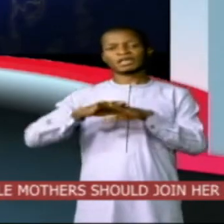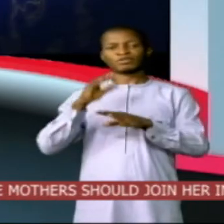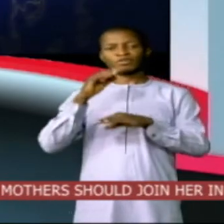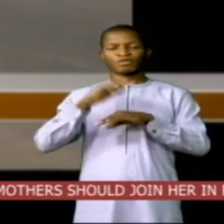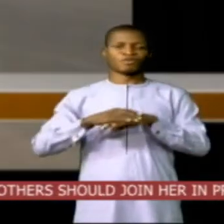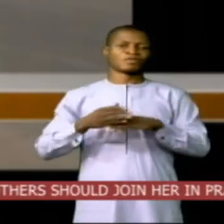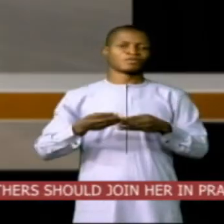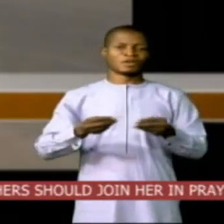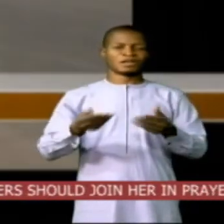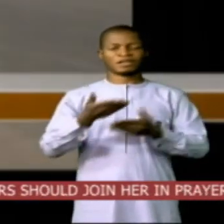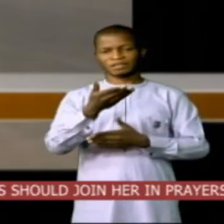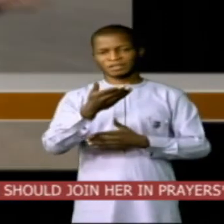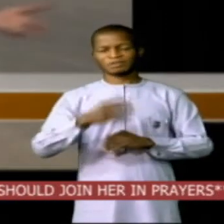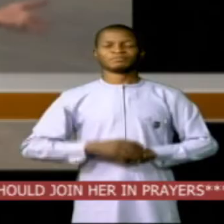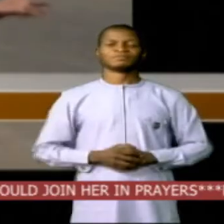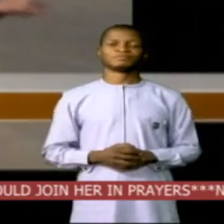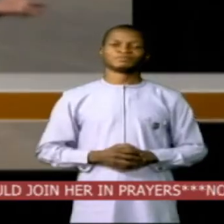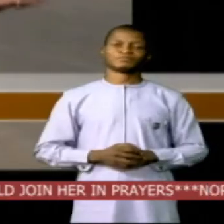there.